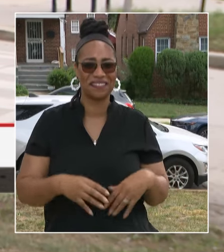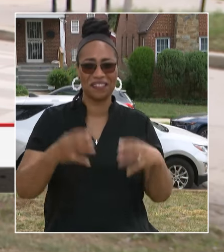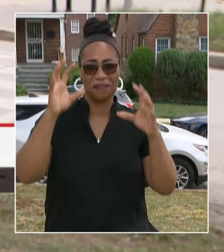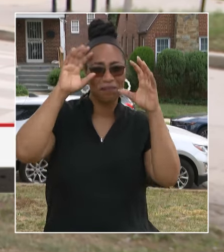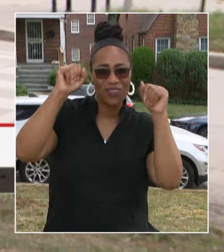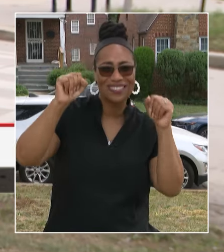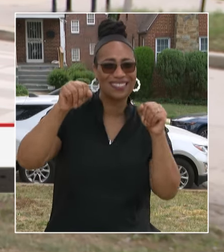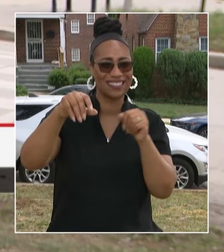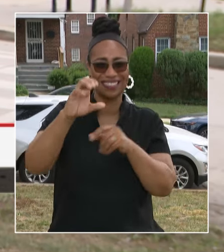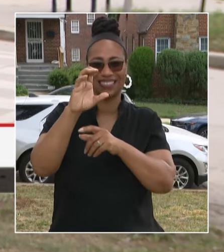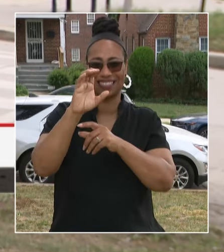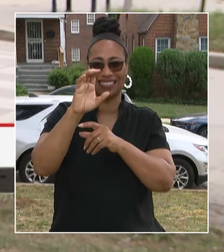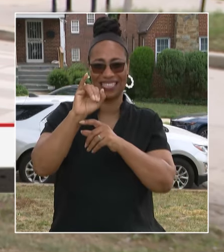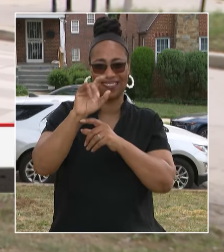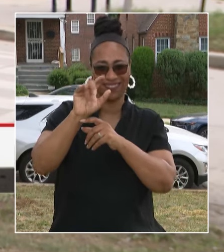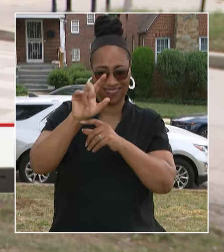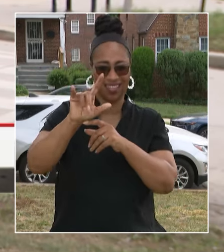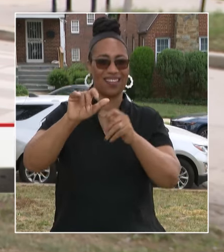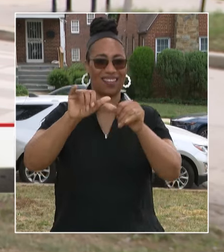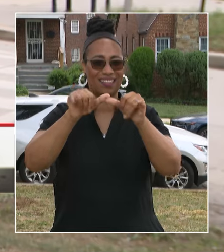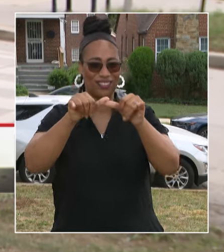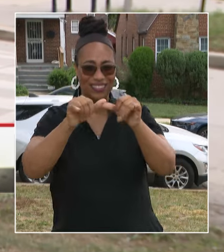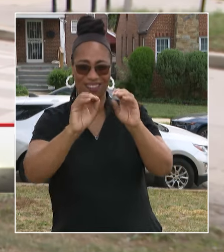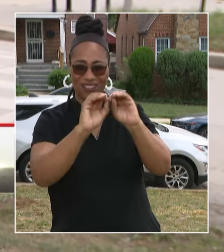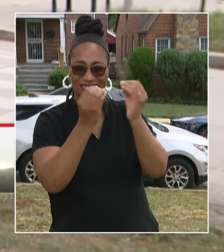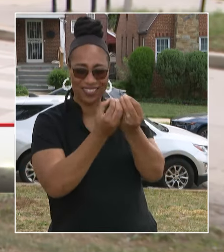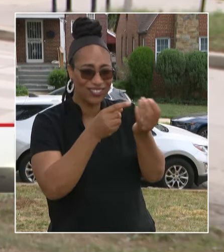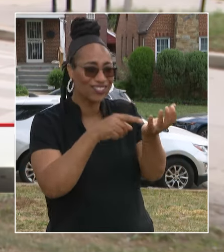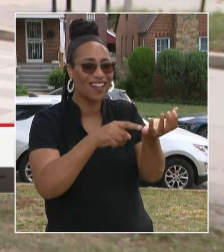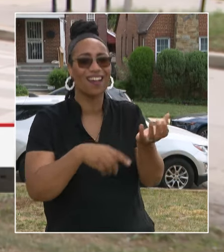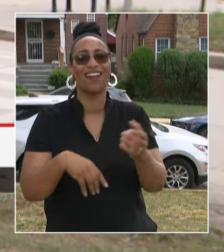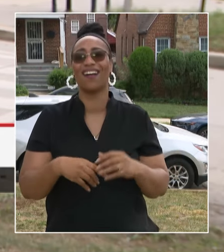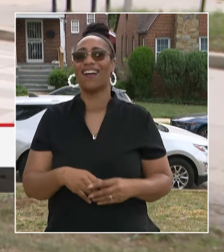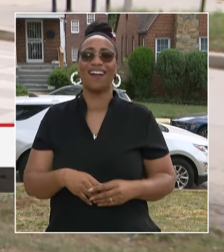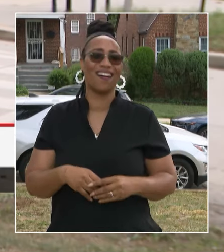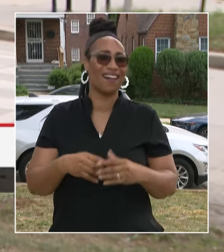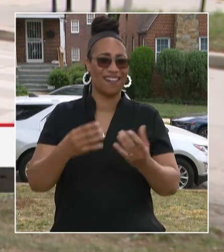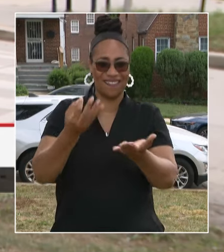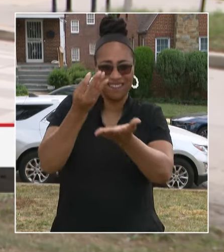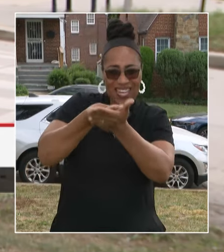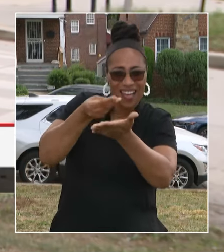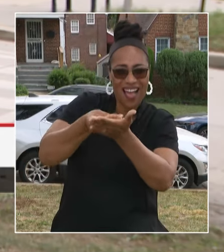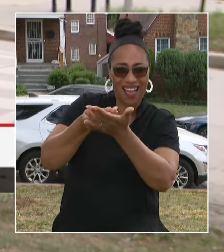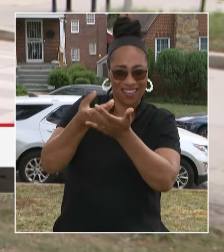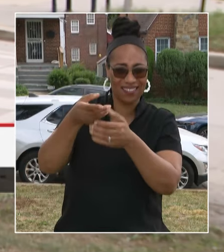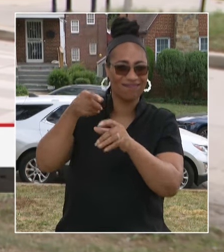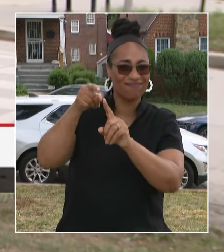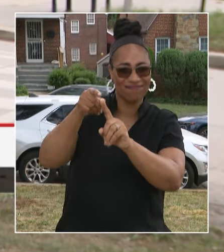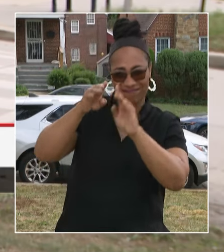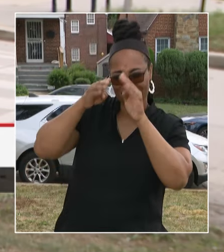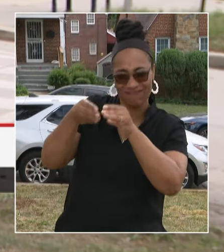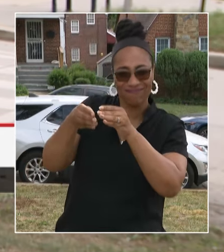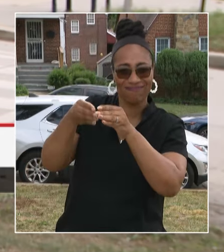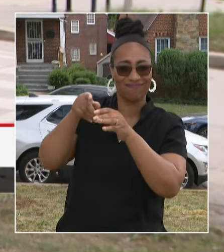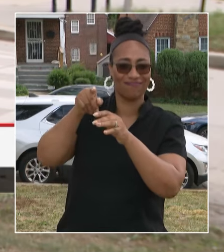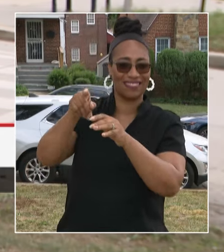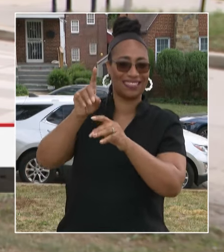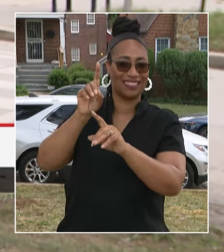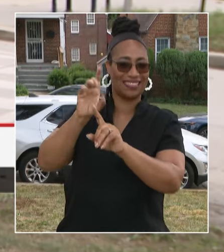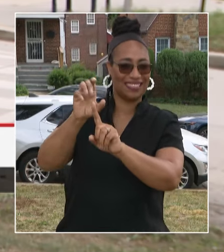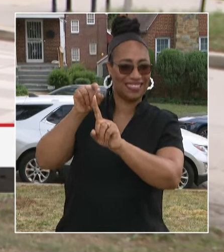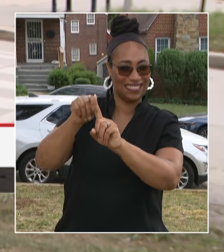Civic Association, financial secretary for the D.C. Federation of Civic Associations, advisor for the